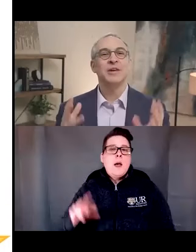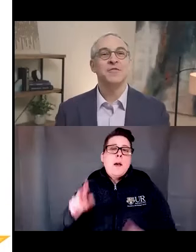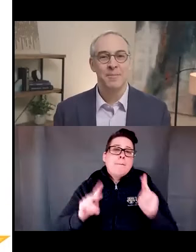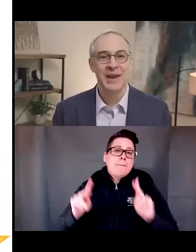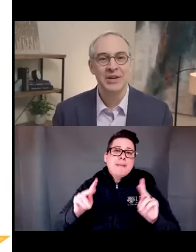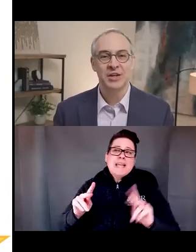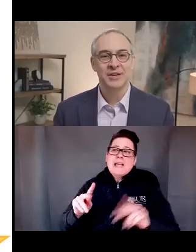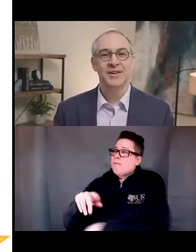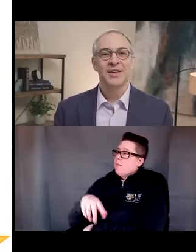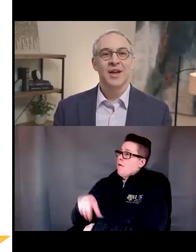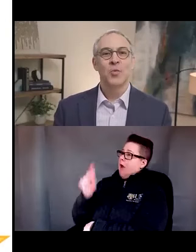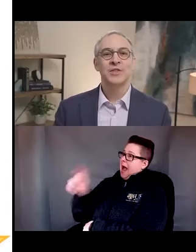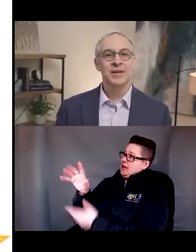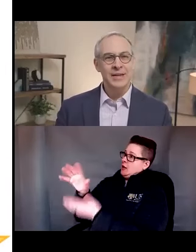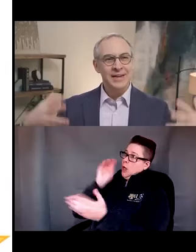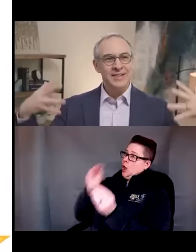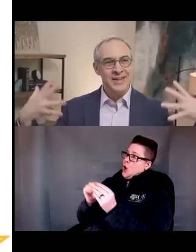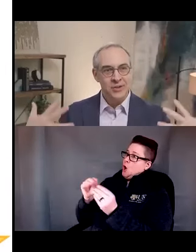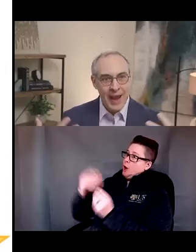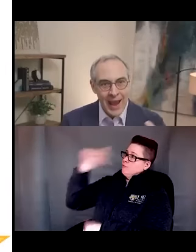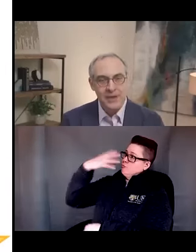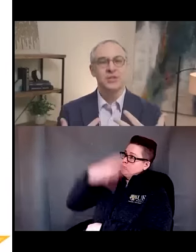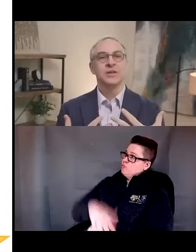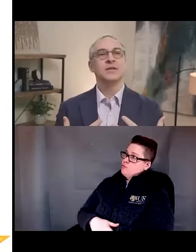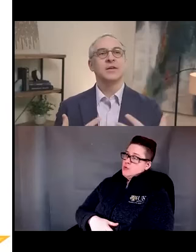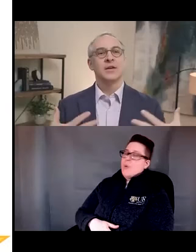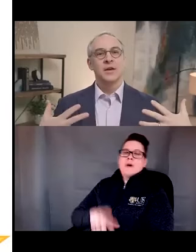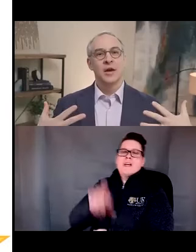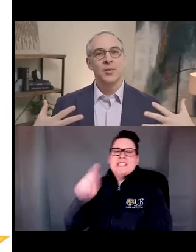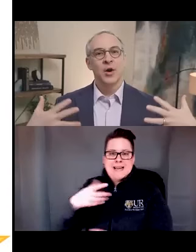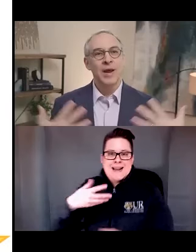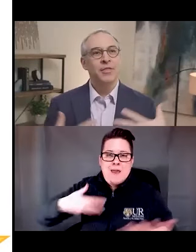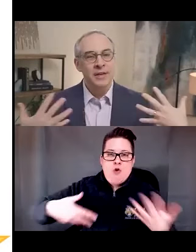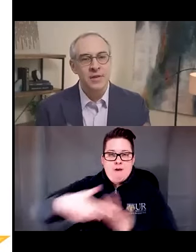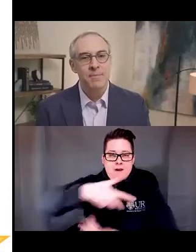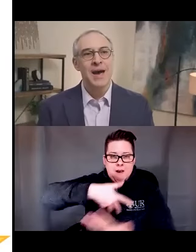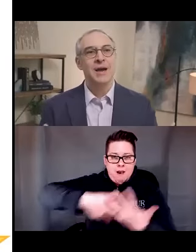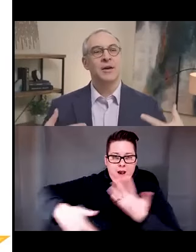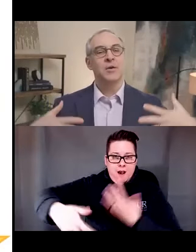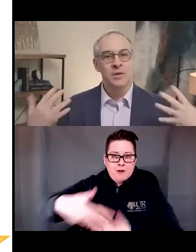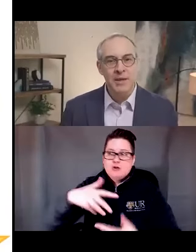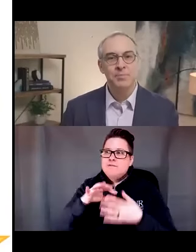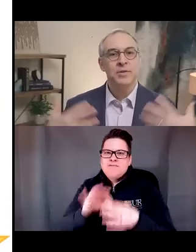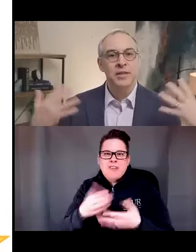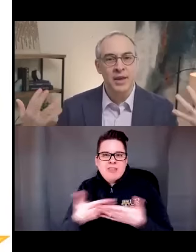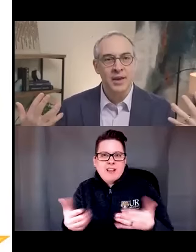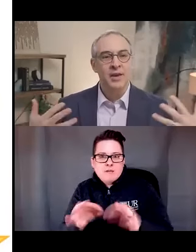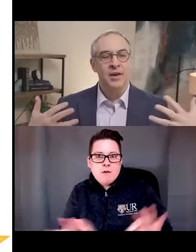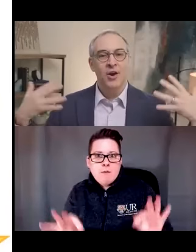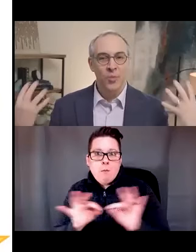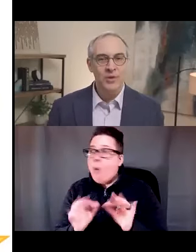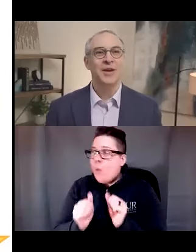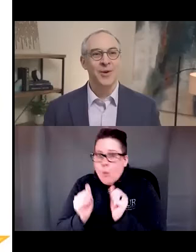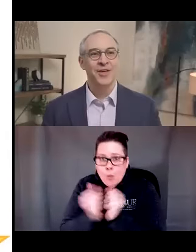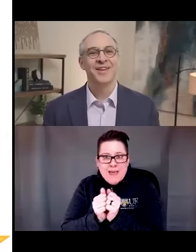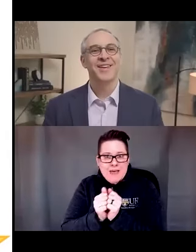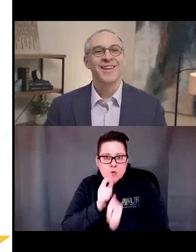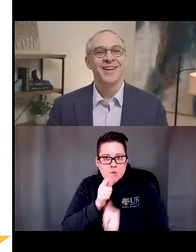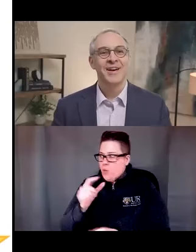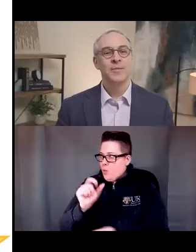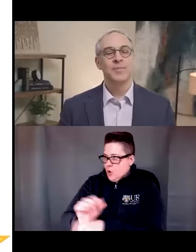more information. What they need is interaction around things that matter with the people that they are working